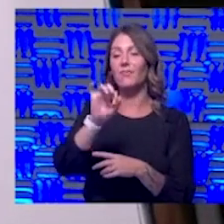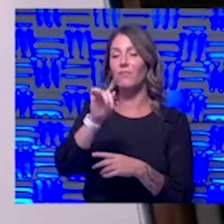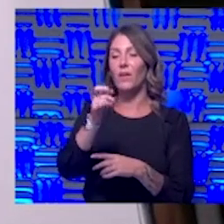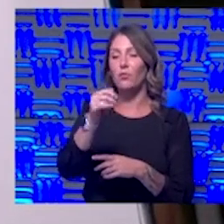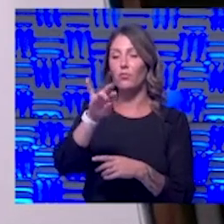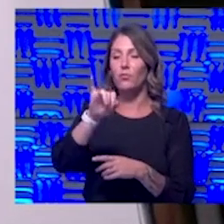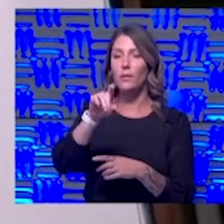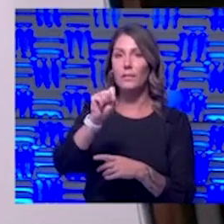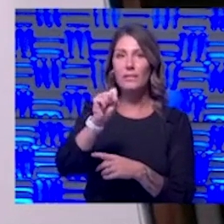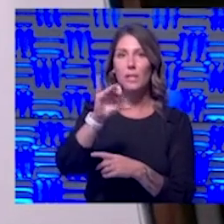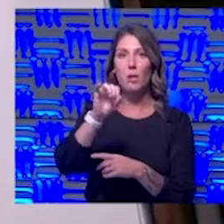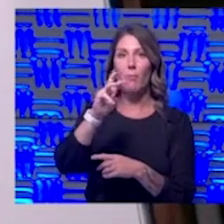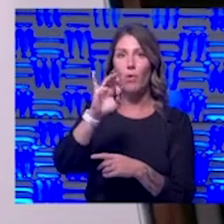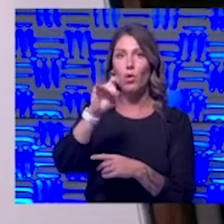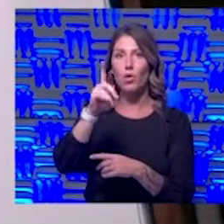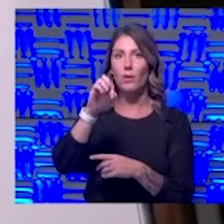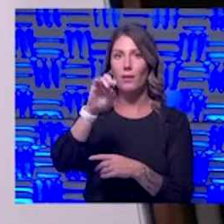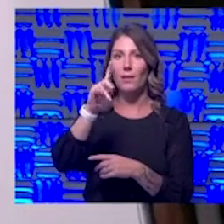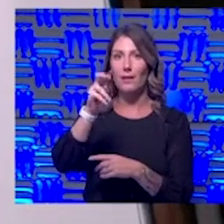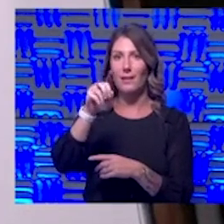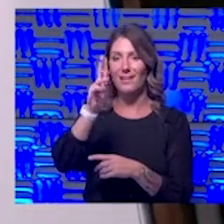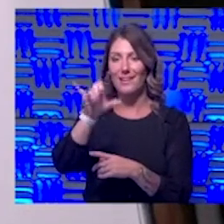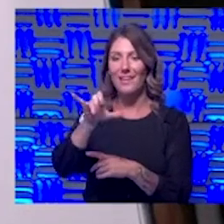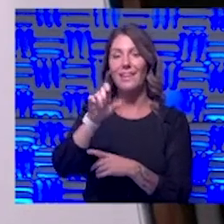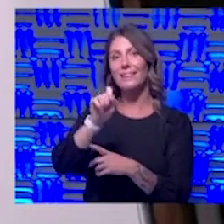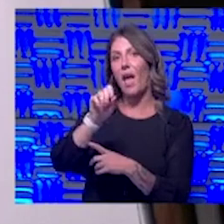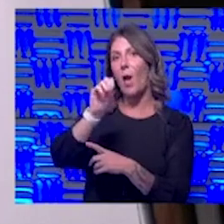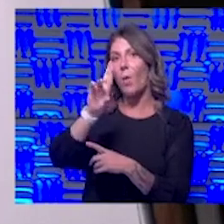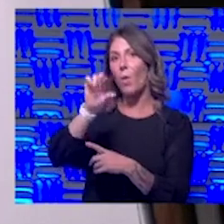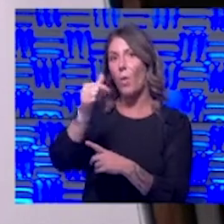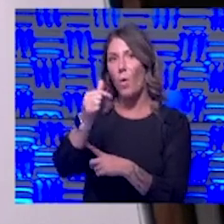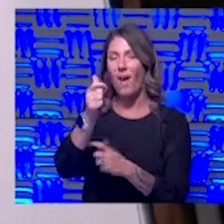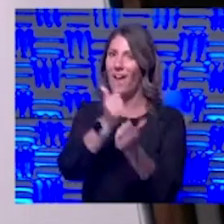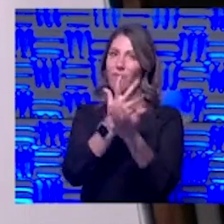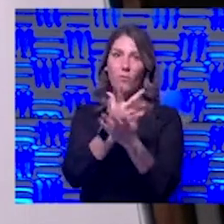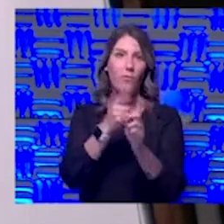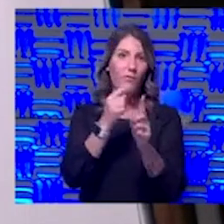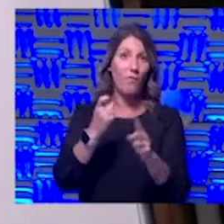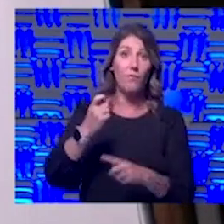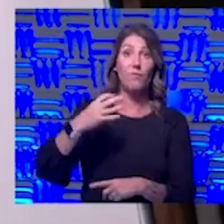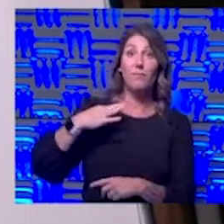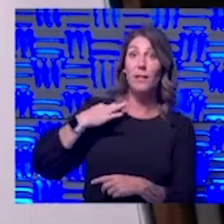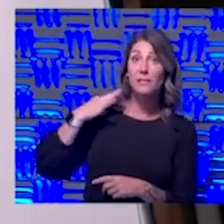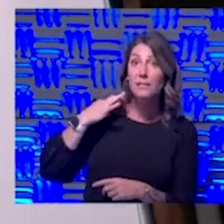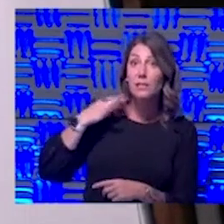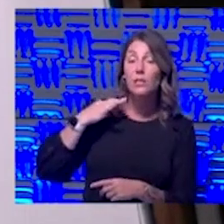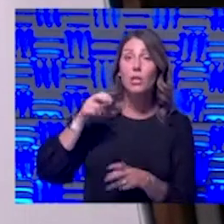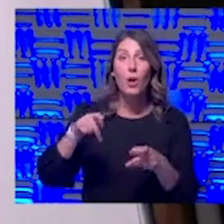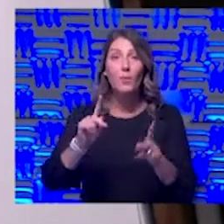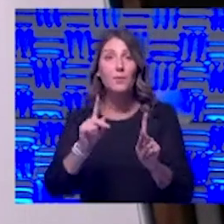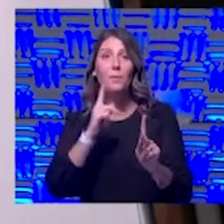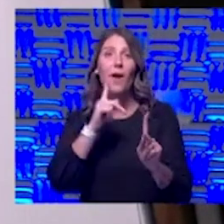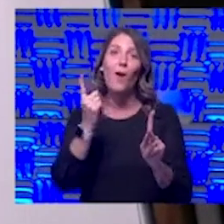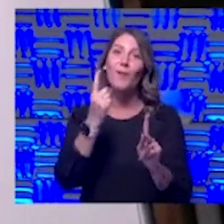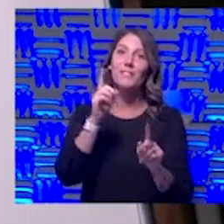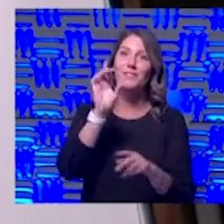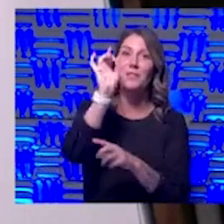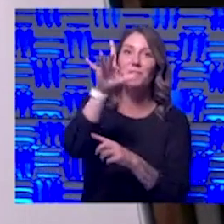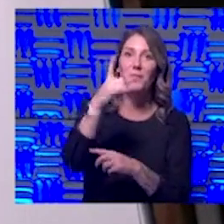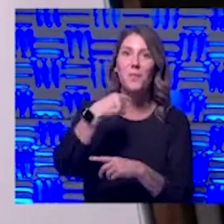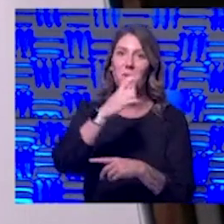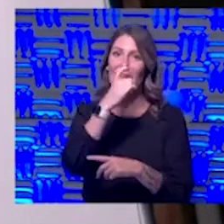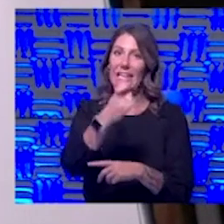veteranscommunityproject.org, because we have everything on there from volunteer opportunities. I always have to plug, we are a